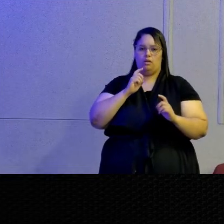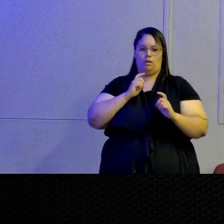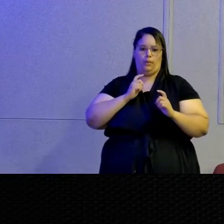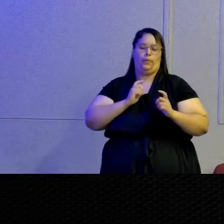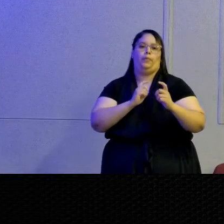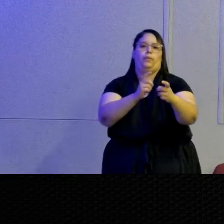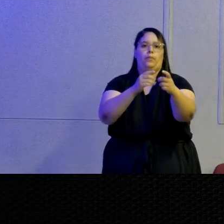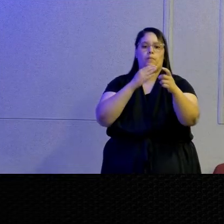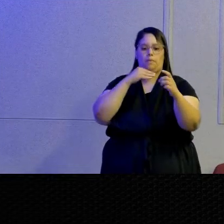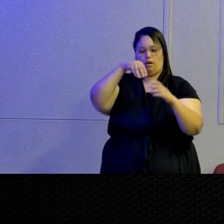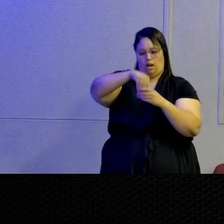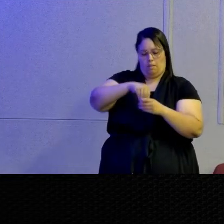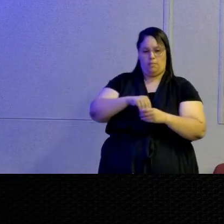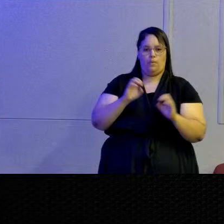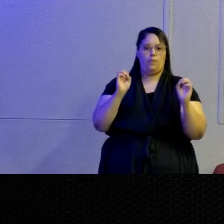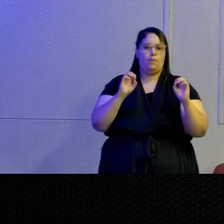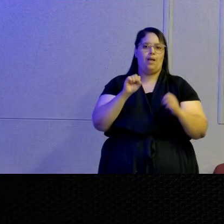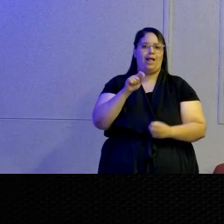be no atoms.